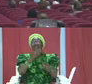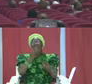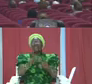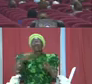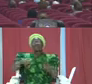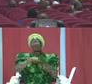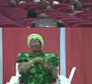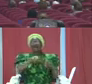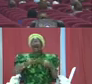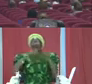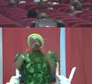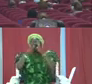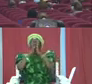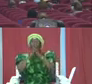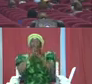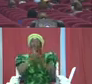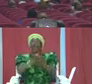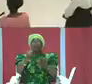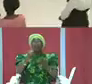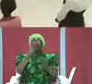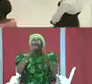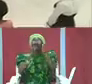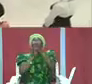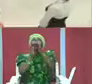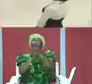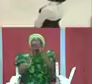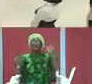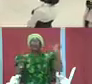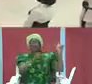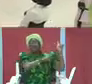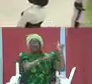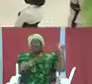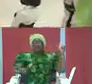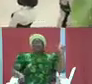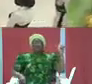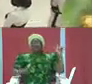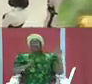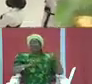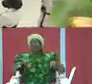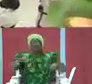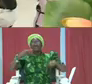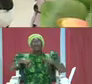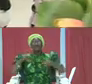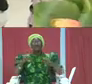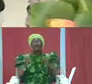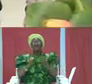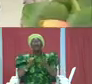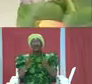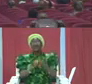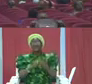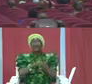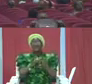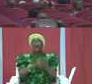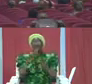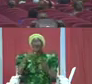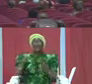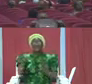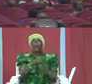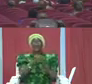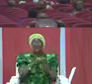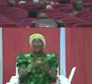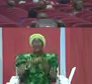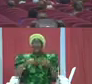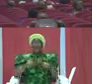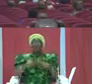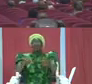Amen. Praise the Lord. I rejoice with those of you who have come forward tonight. I promise